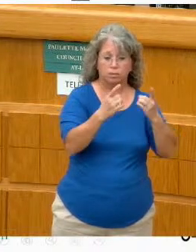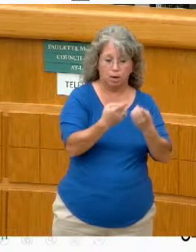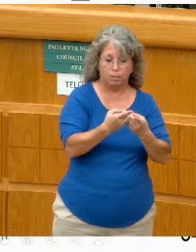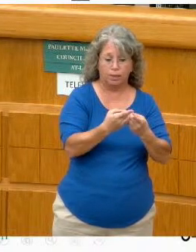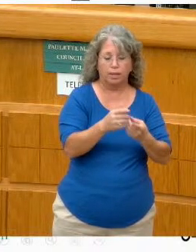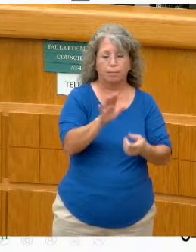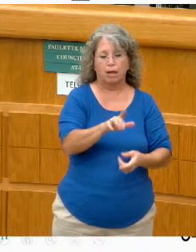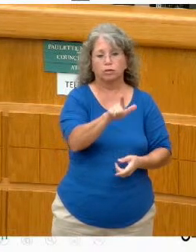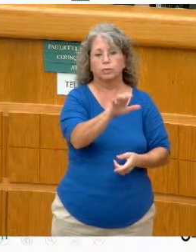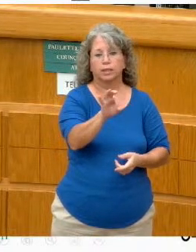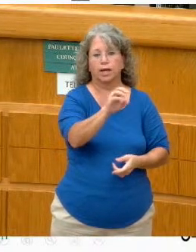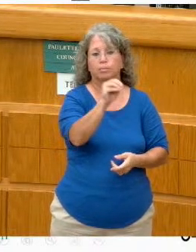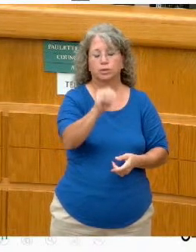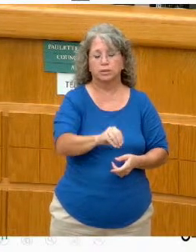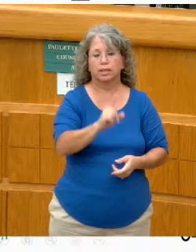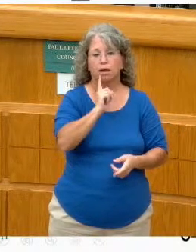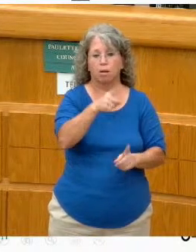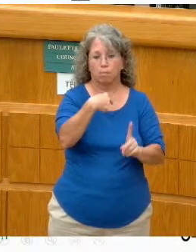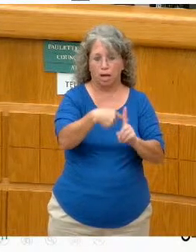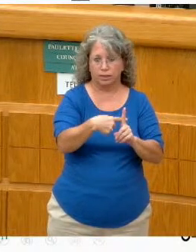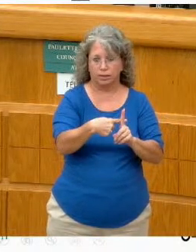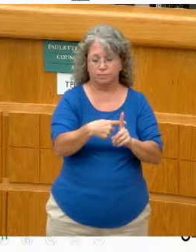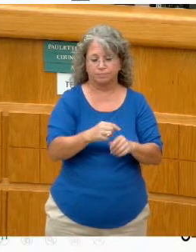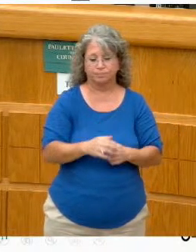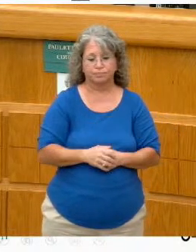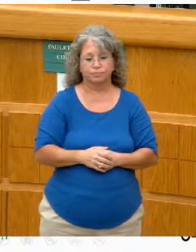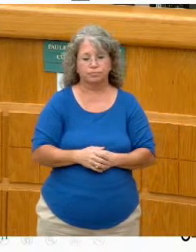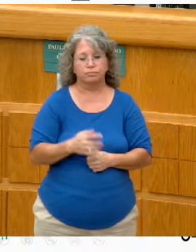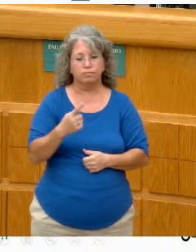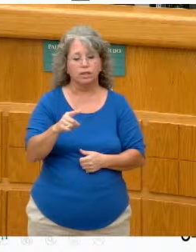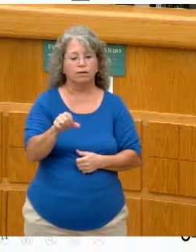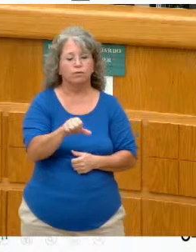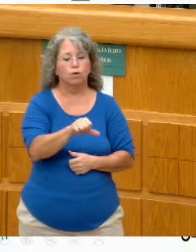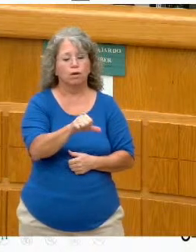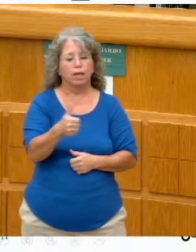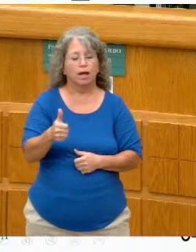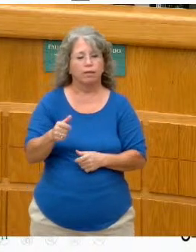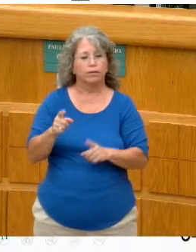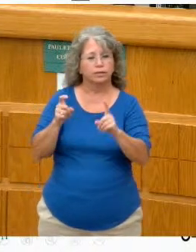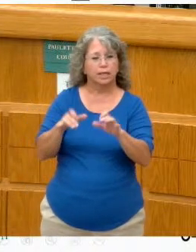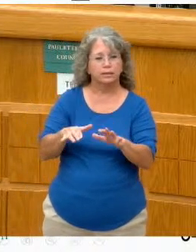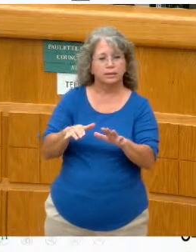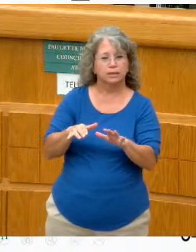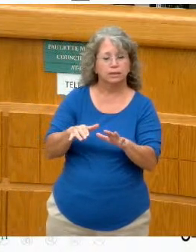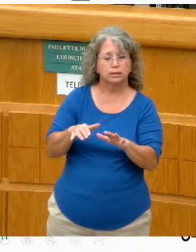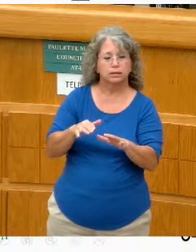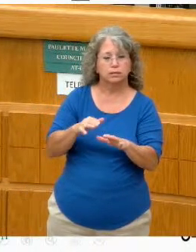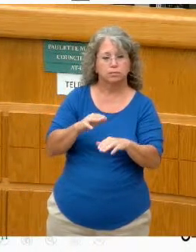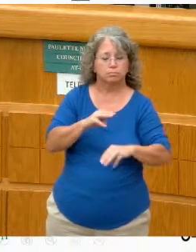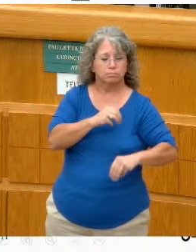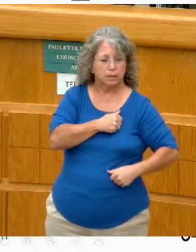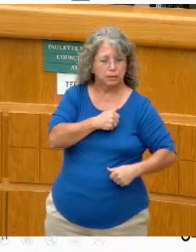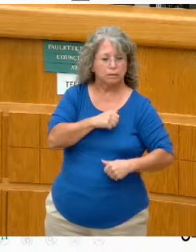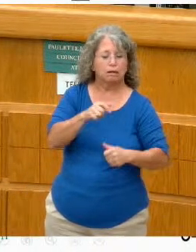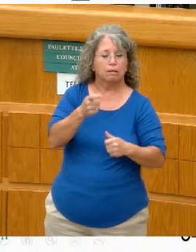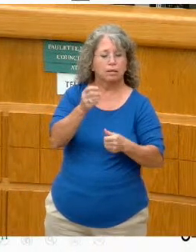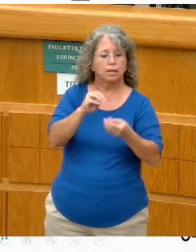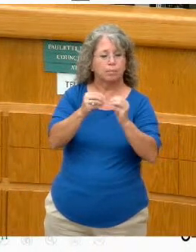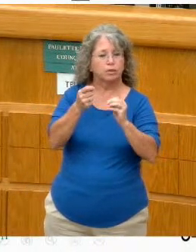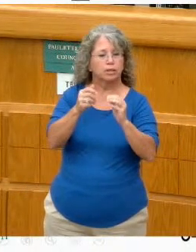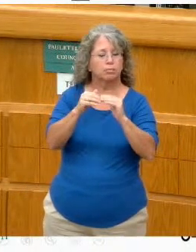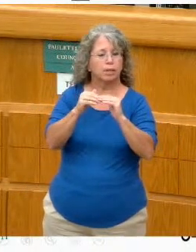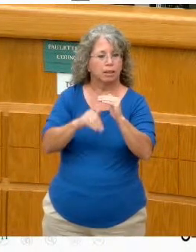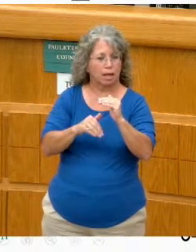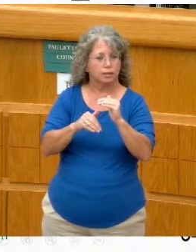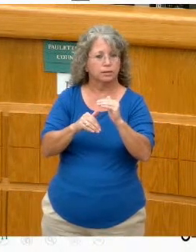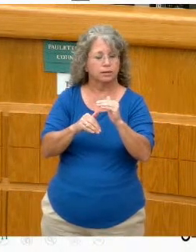Now, for the mobile testing that's occurring, the number's a little bit lower, although since last week, it's gone up. Remember, last week it